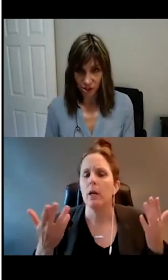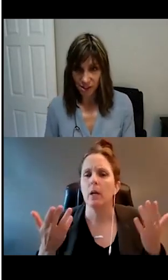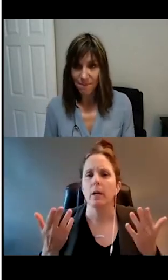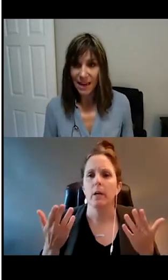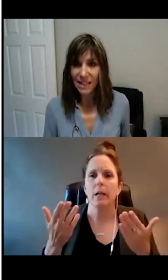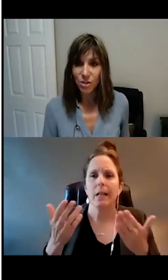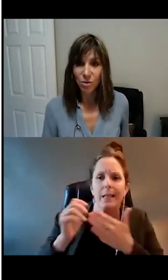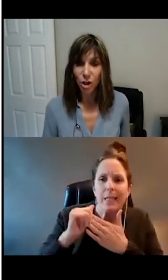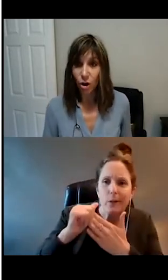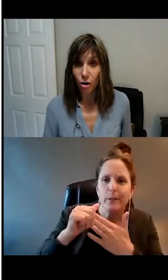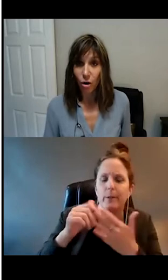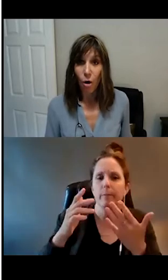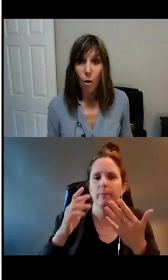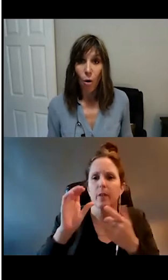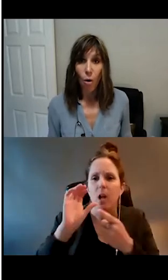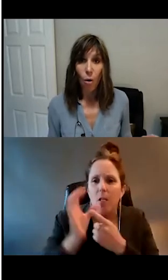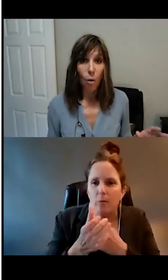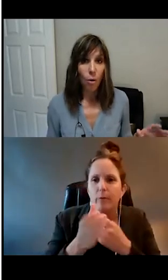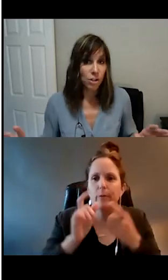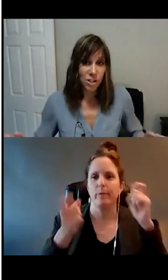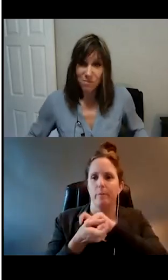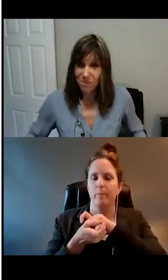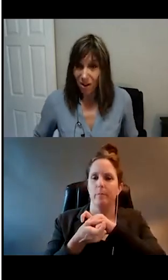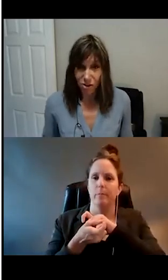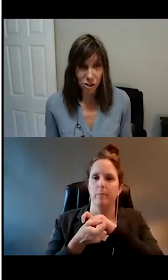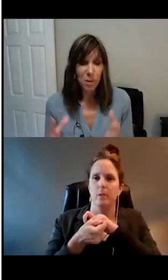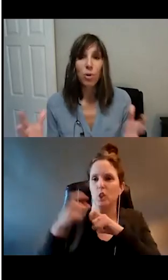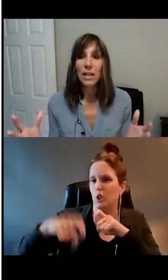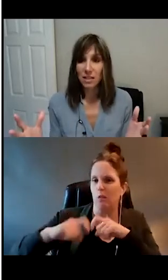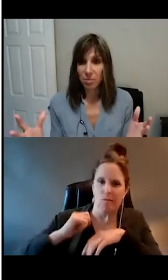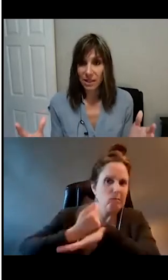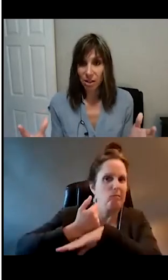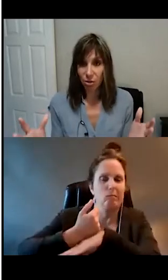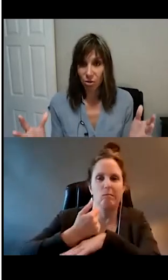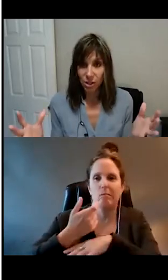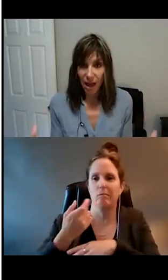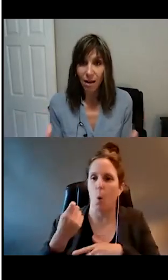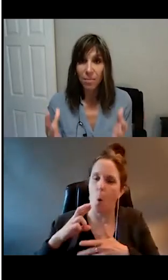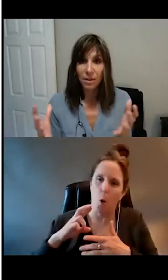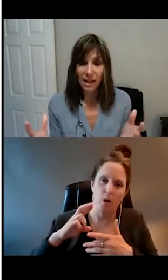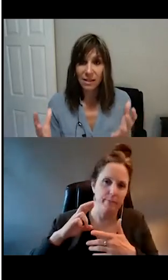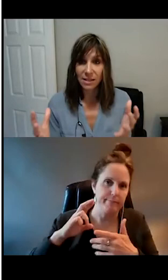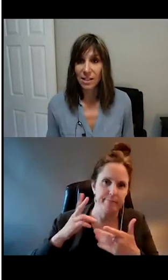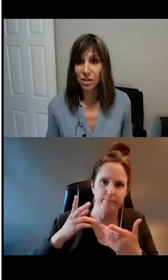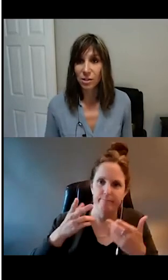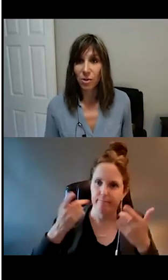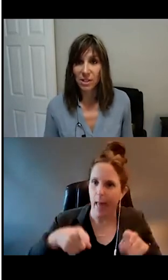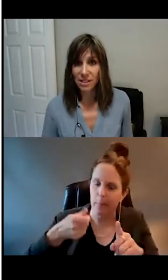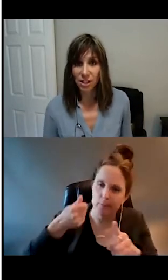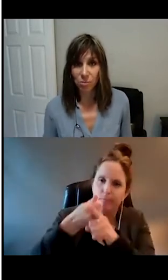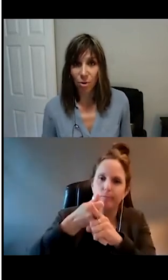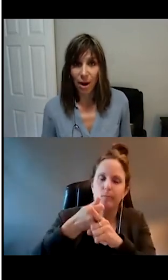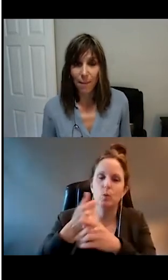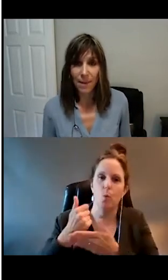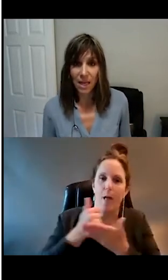cultural changes that may need to occur or just be put into place in order to help that